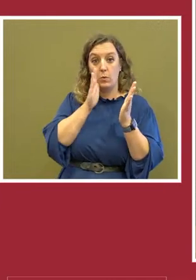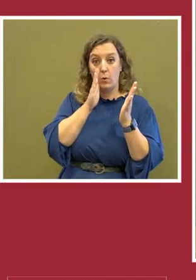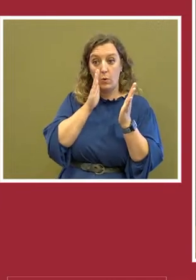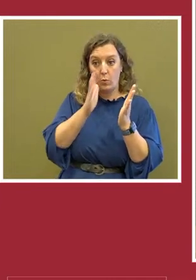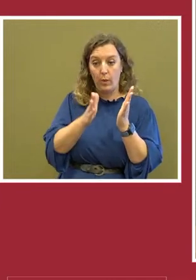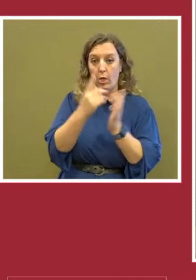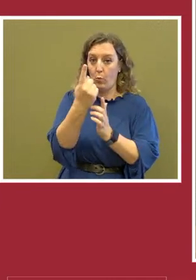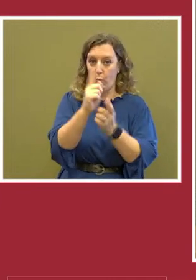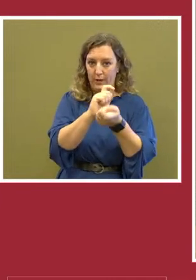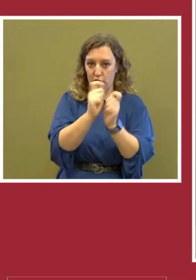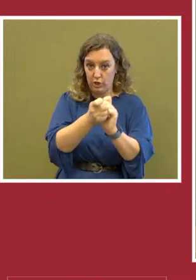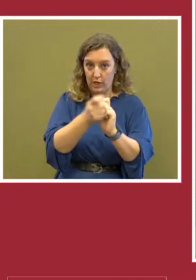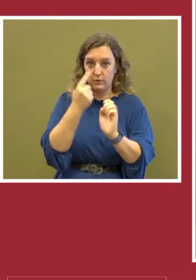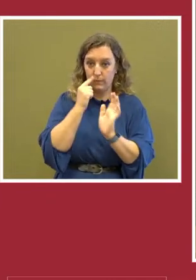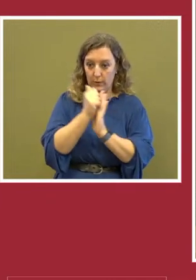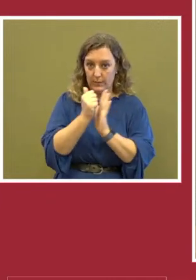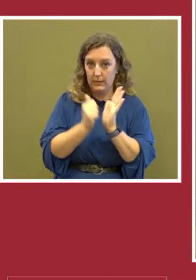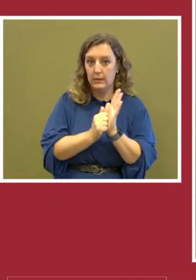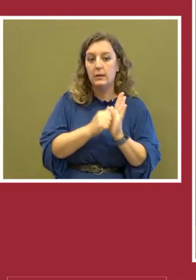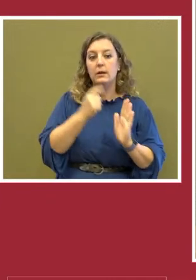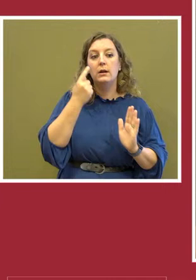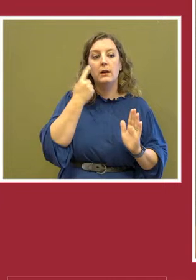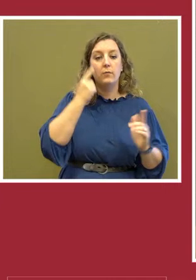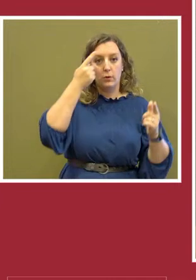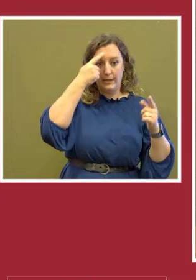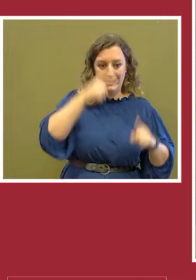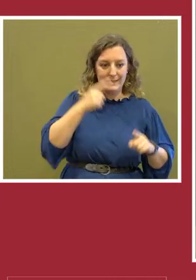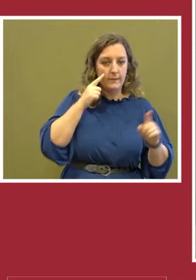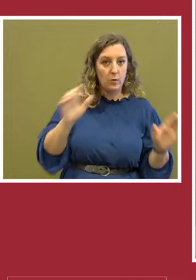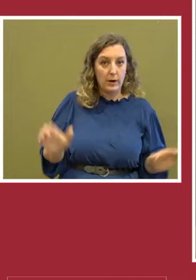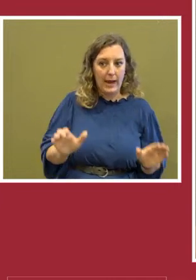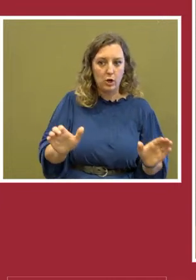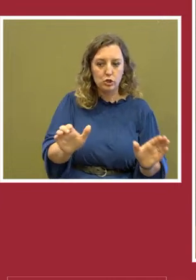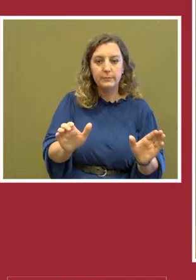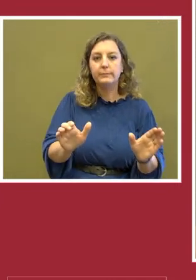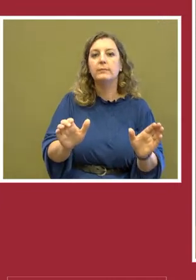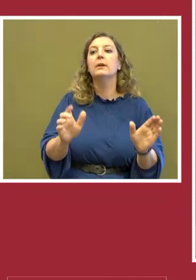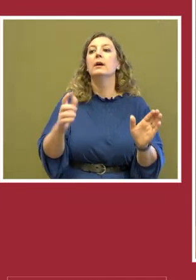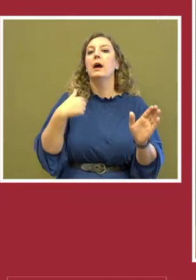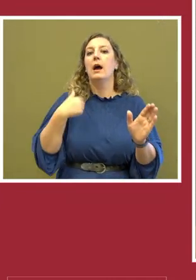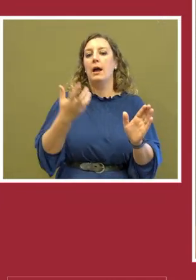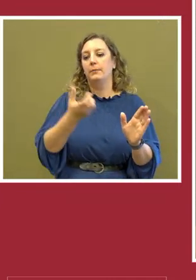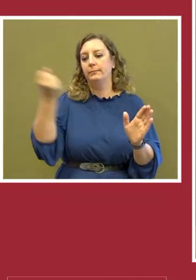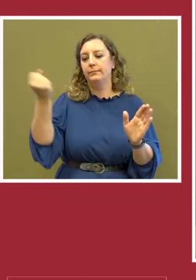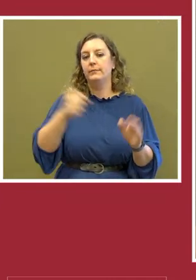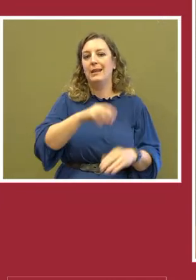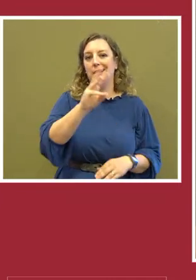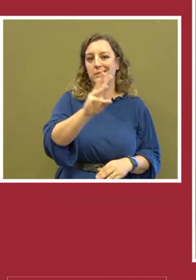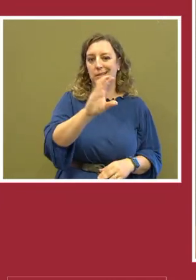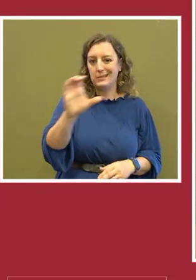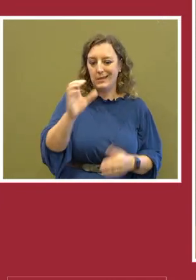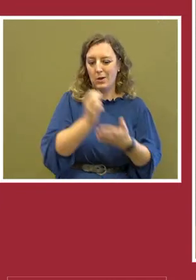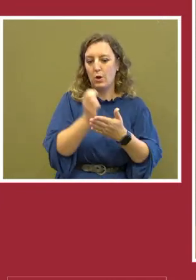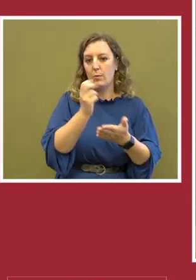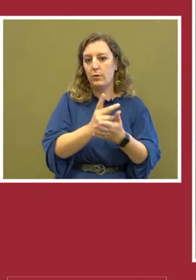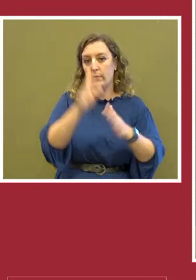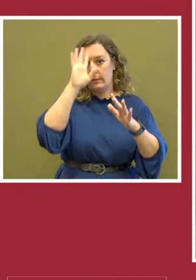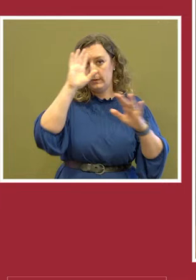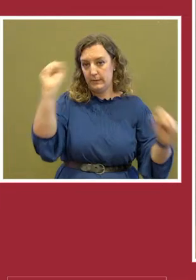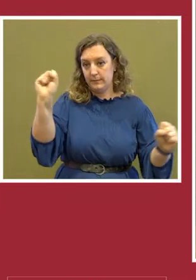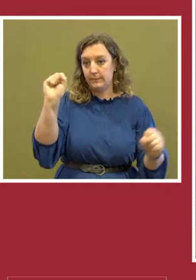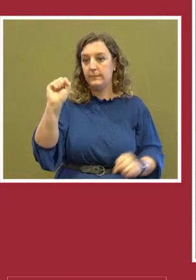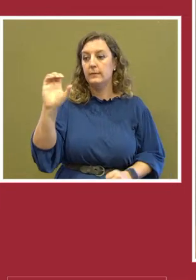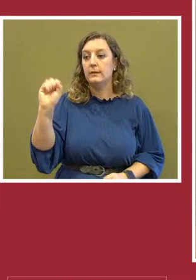make one change to the agenda. Under our consent for action items, I will be pulling 6C, approval of Superintendent